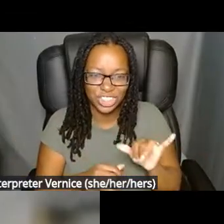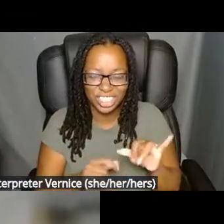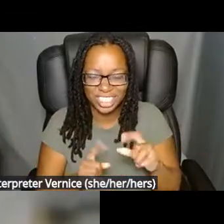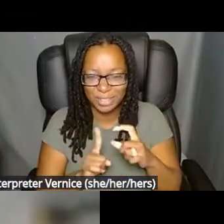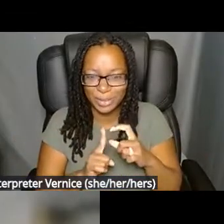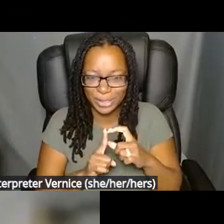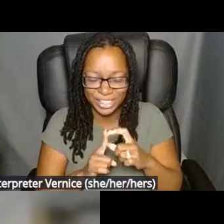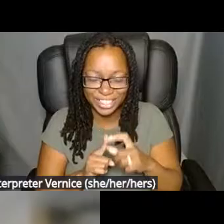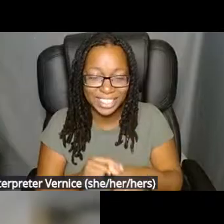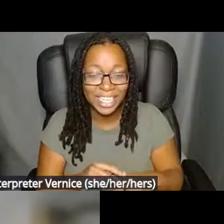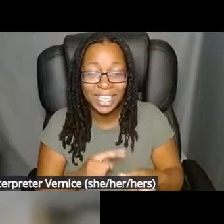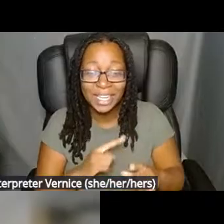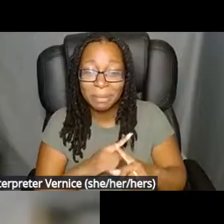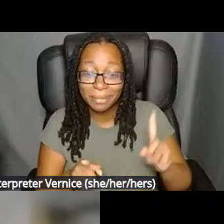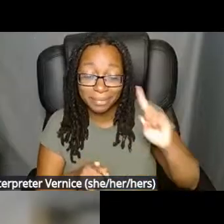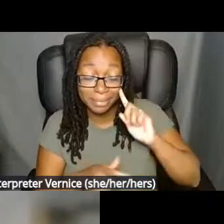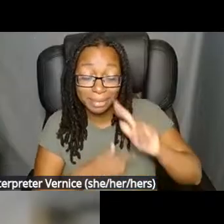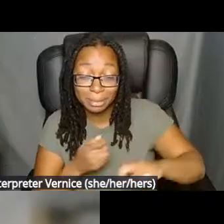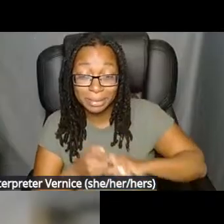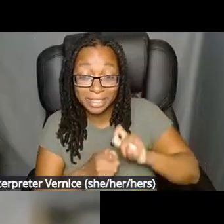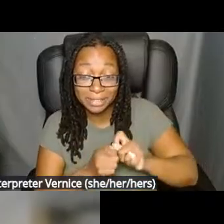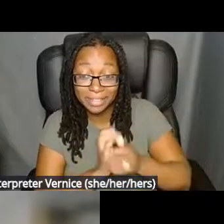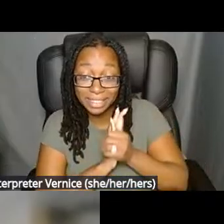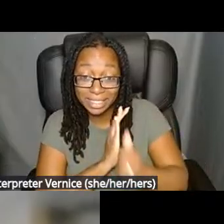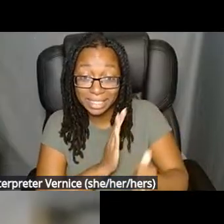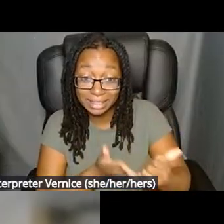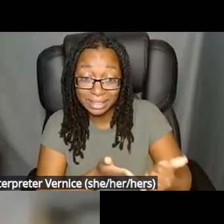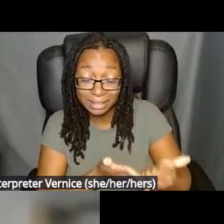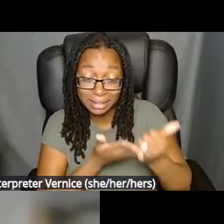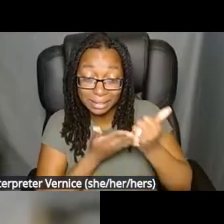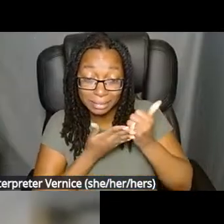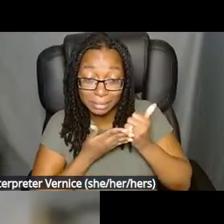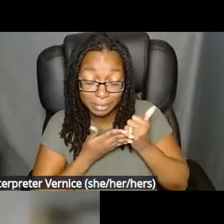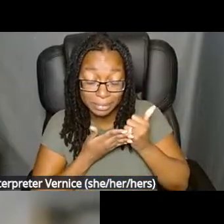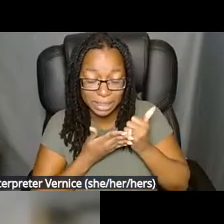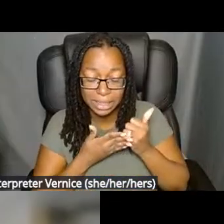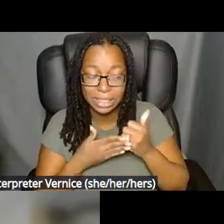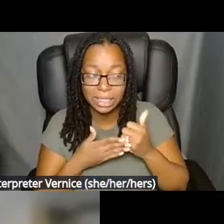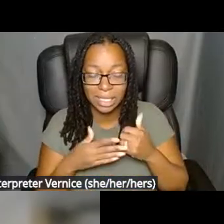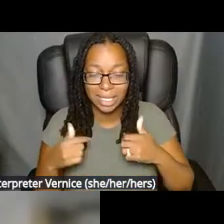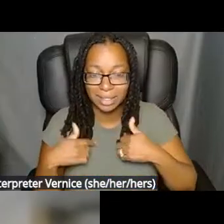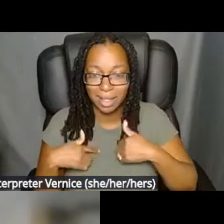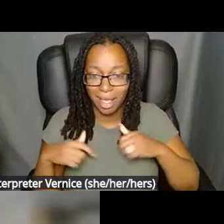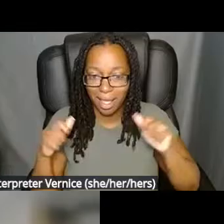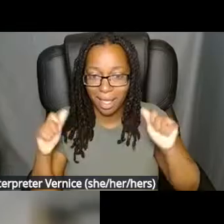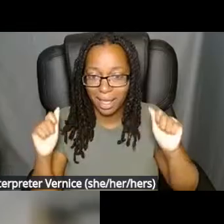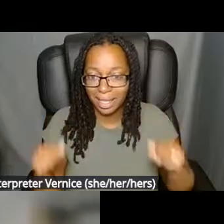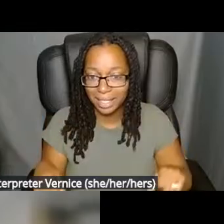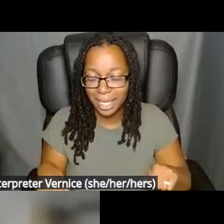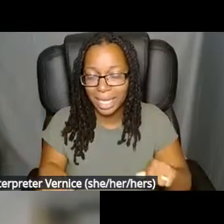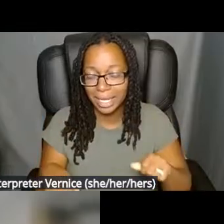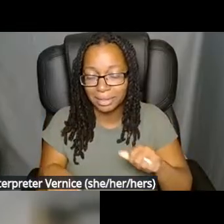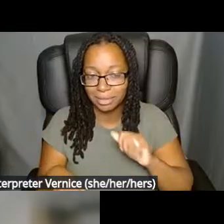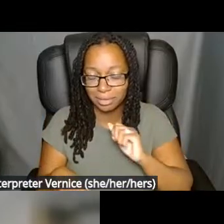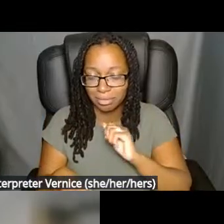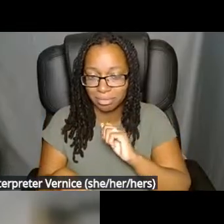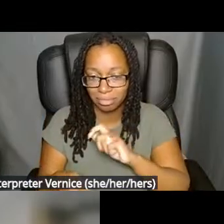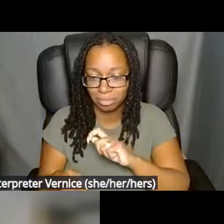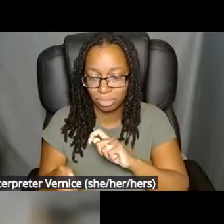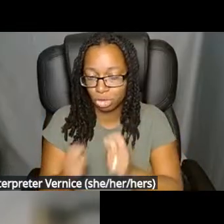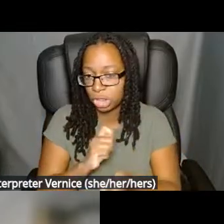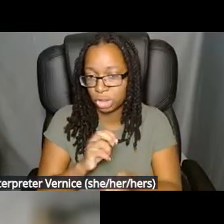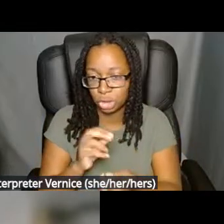skills that have genuinely helped me is the ability to set shift, is the ability